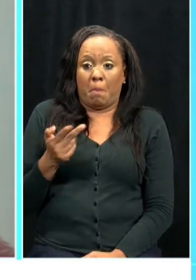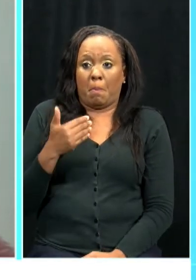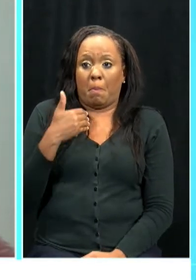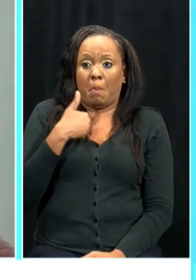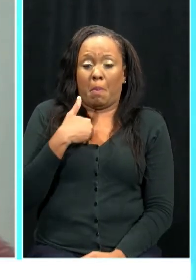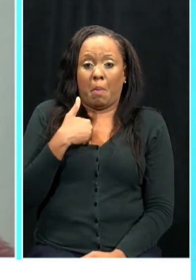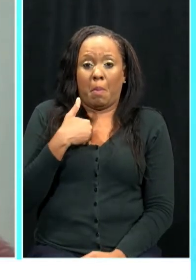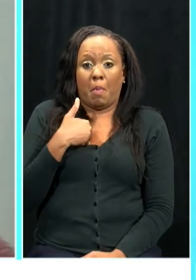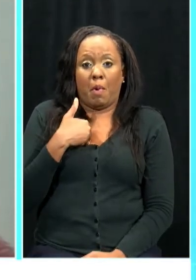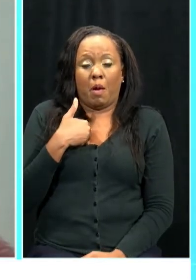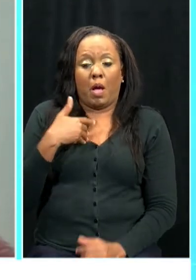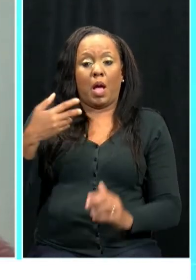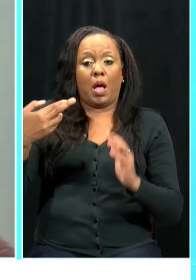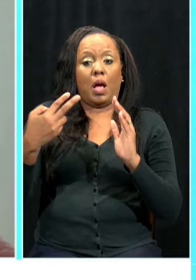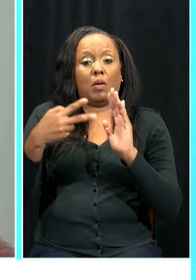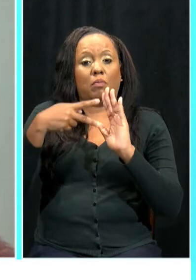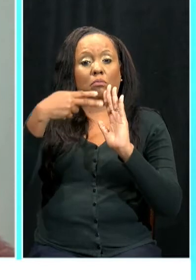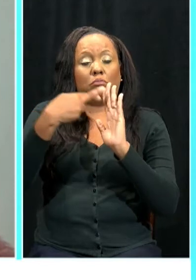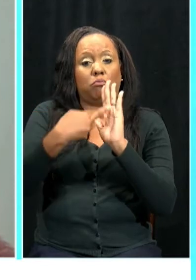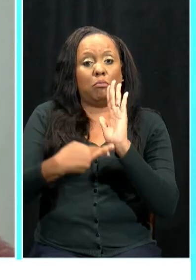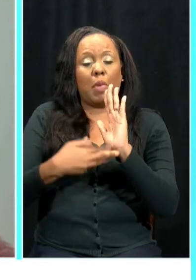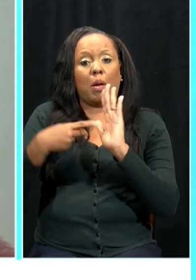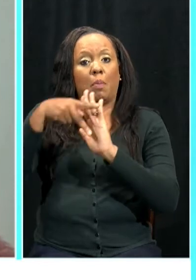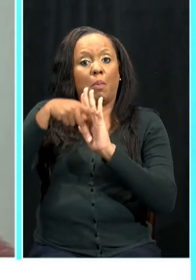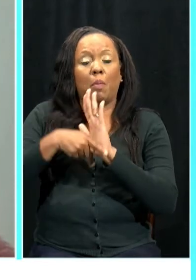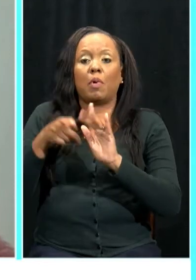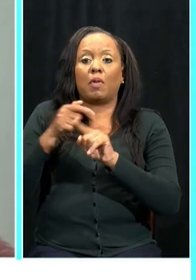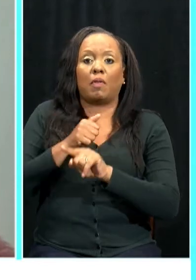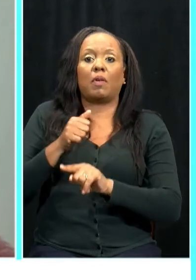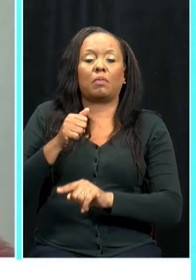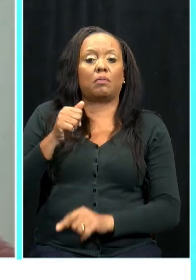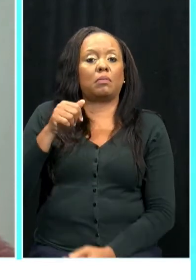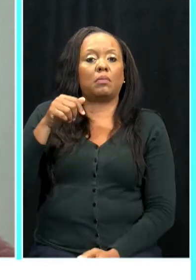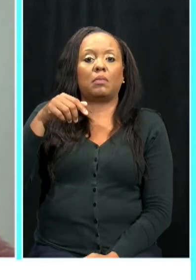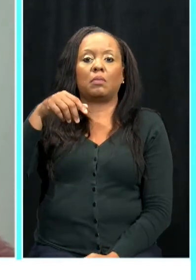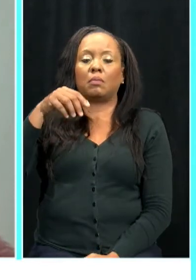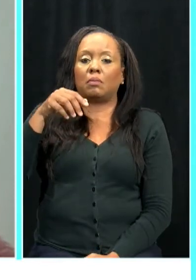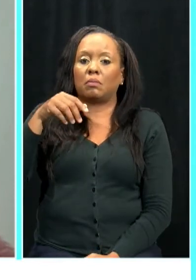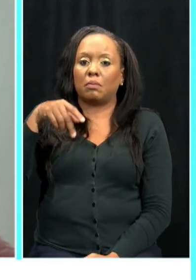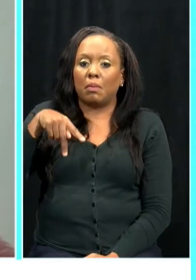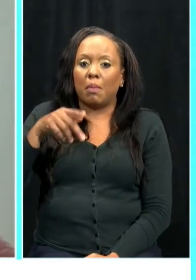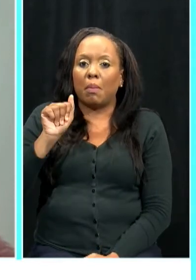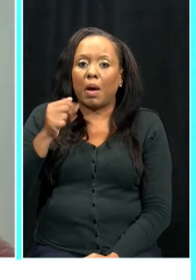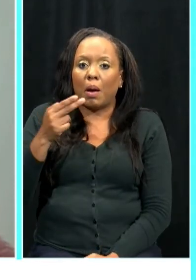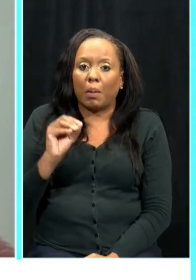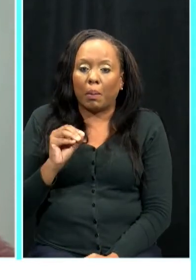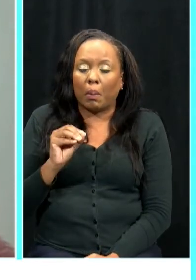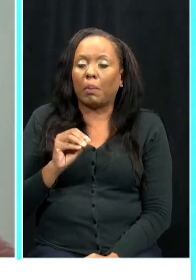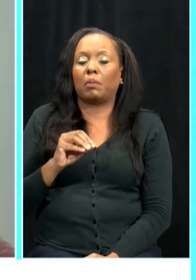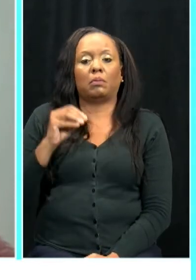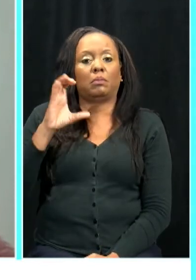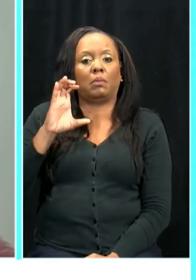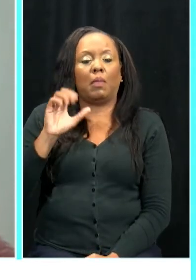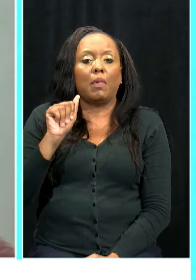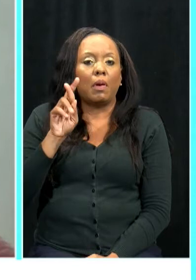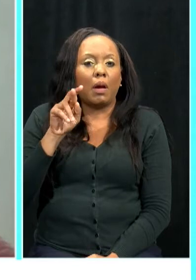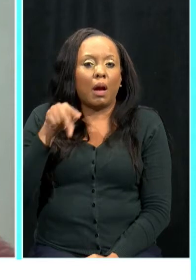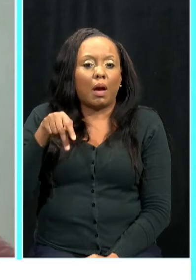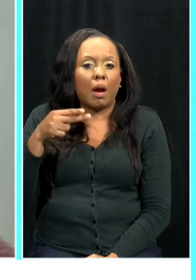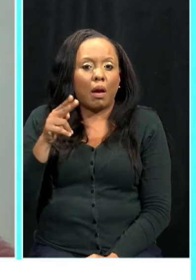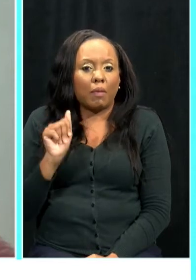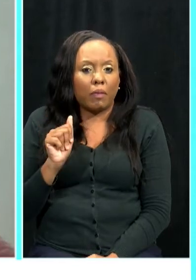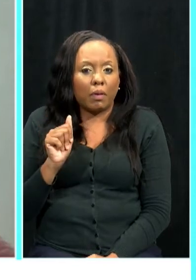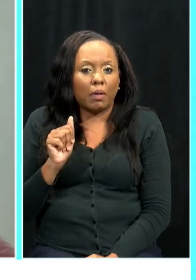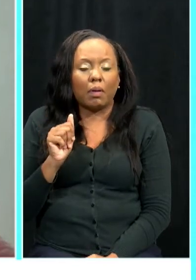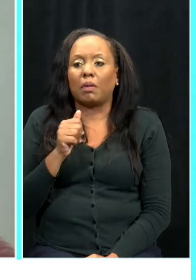Health Organization, from the Commonwealth, no doubt from CARFA and the CARICOM Community Secretariat as well.